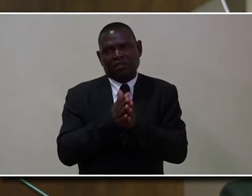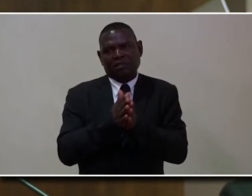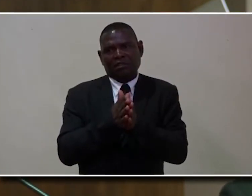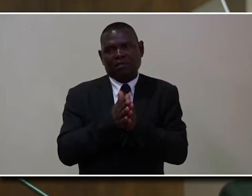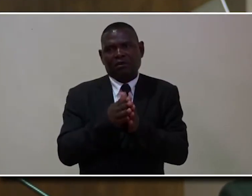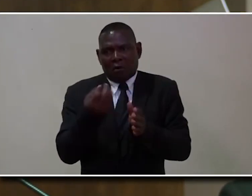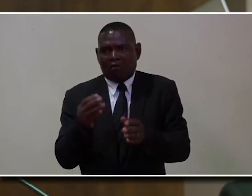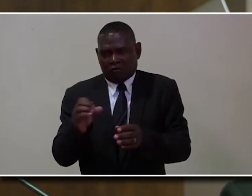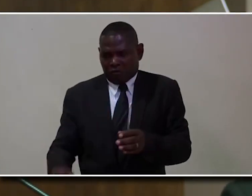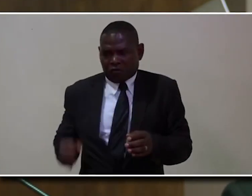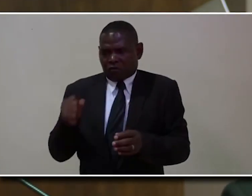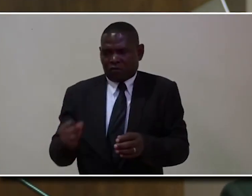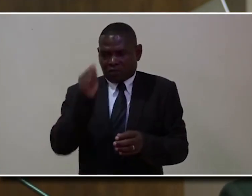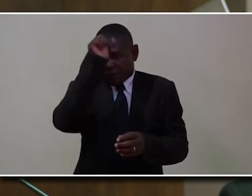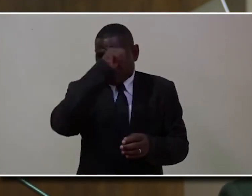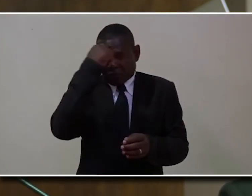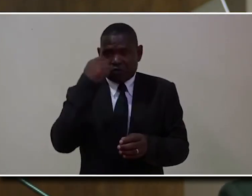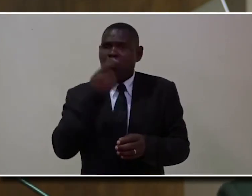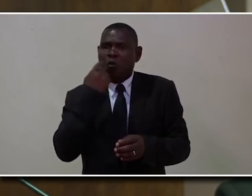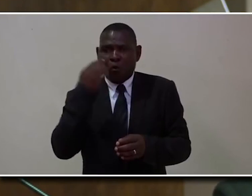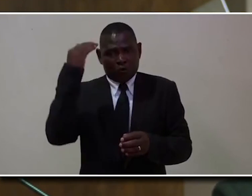us. We